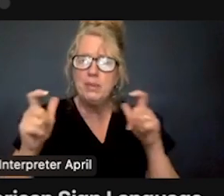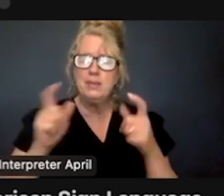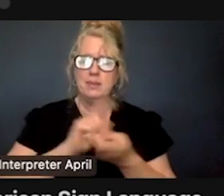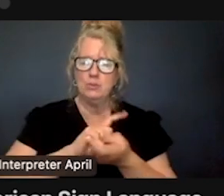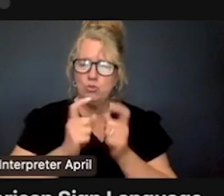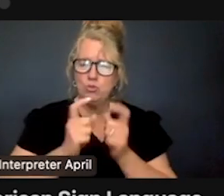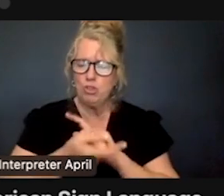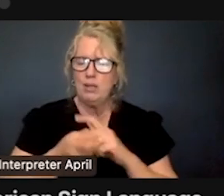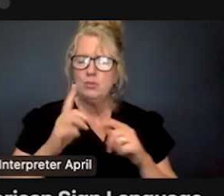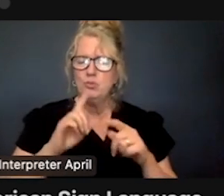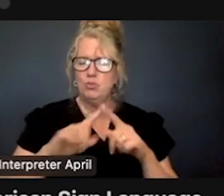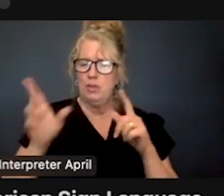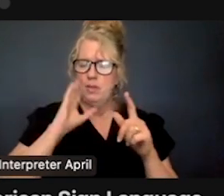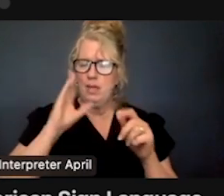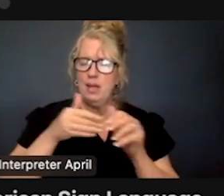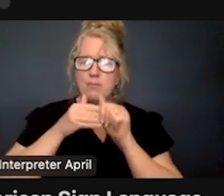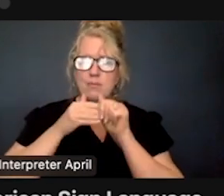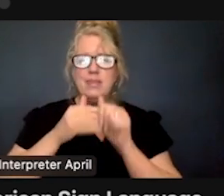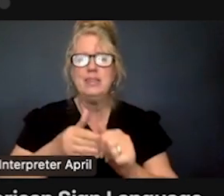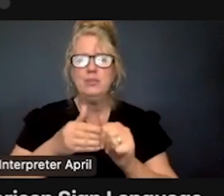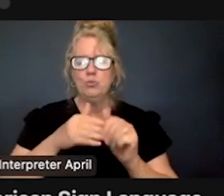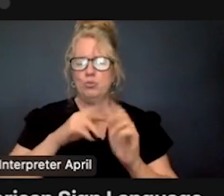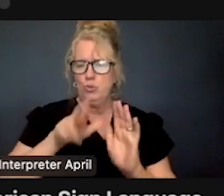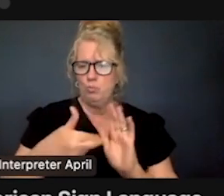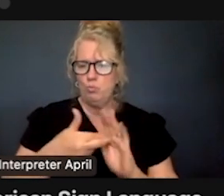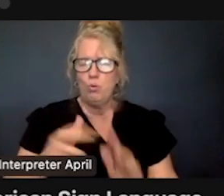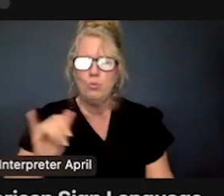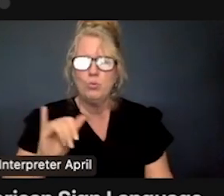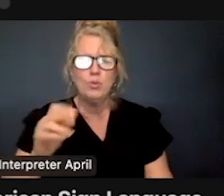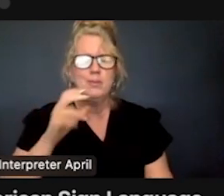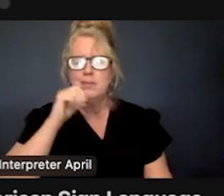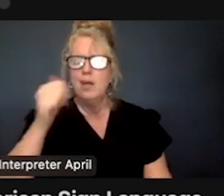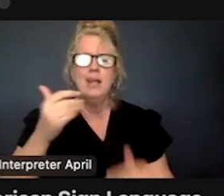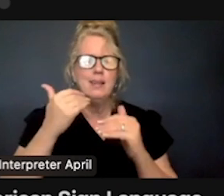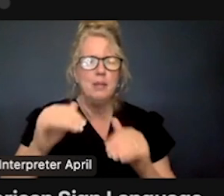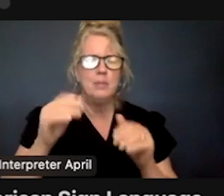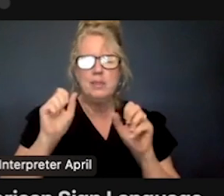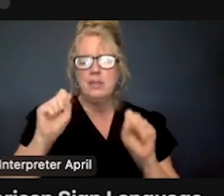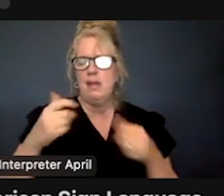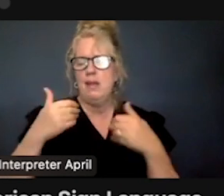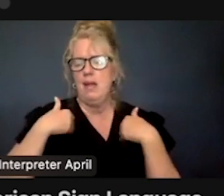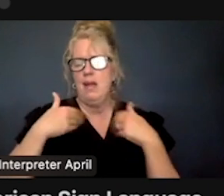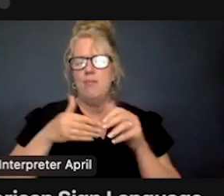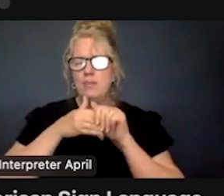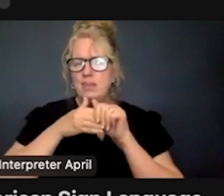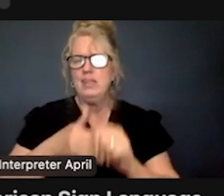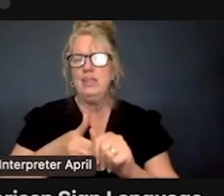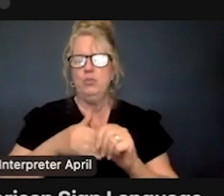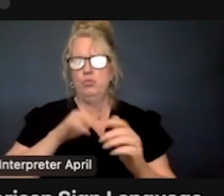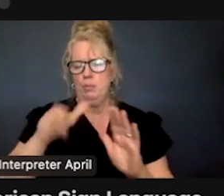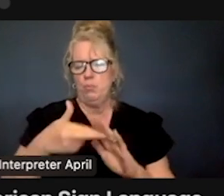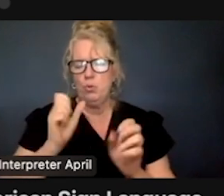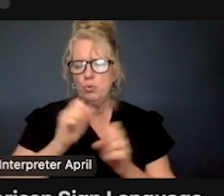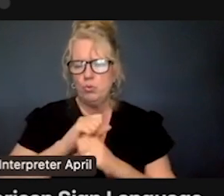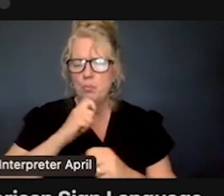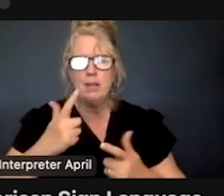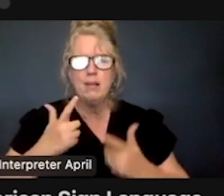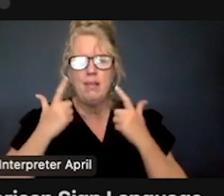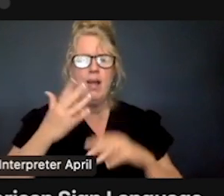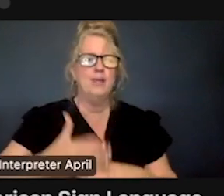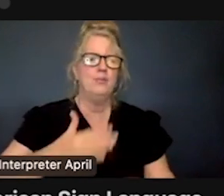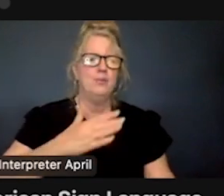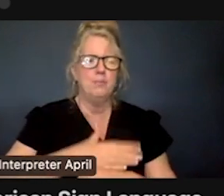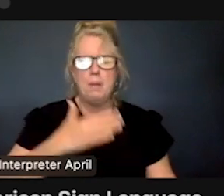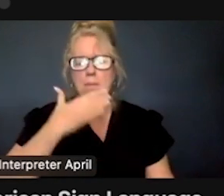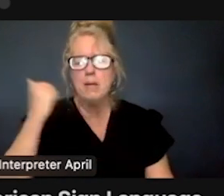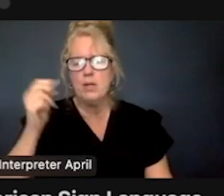peers can have a leadership role as well, not a limited role. They can have a leadership role in making the lives better for